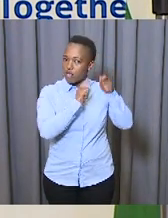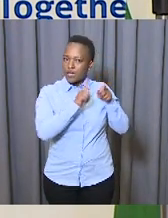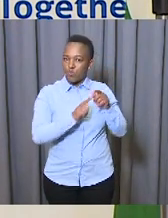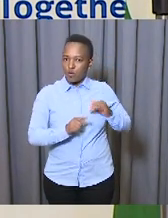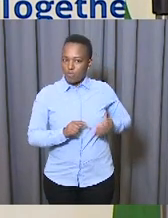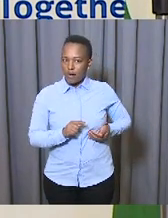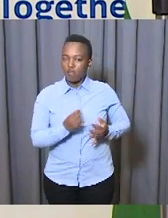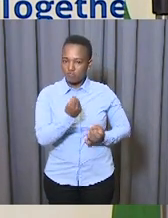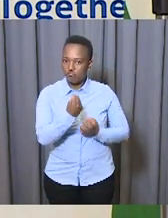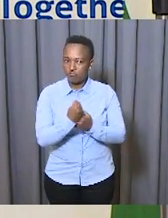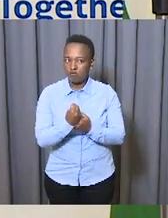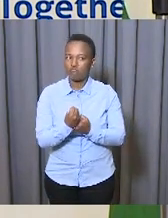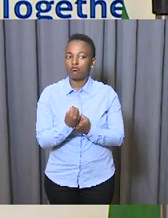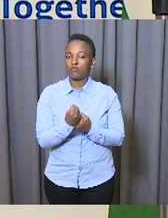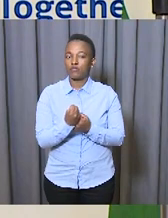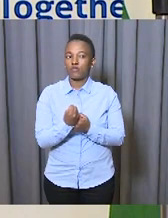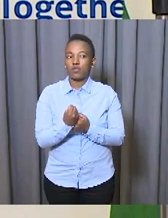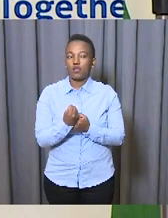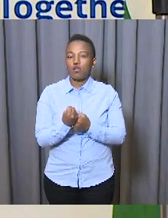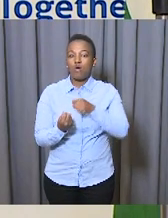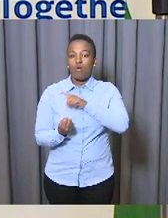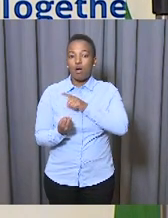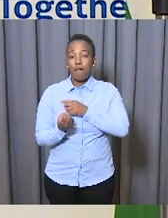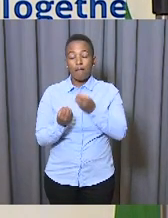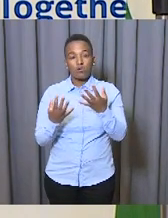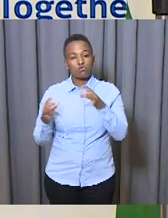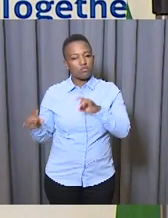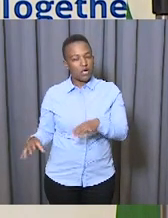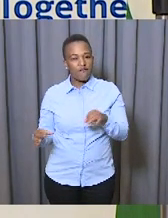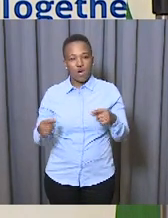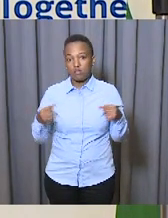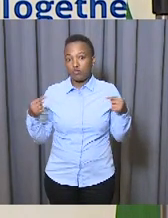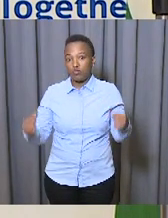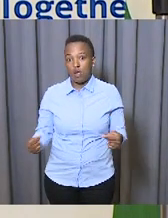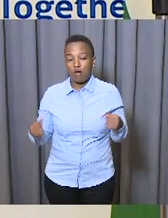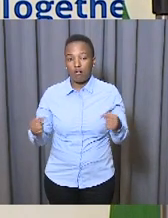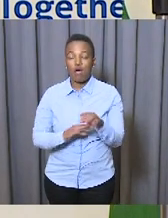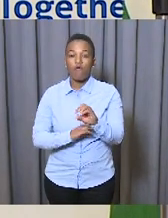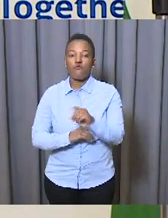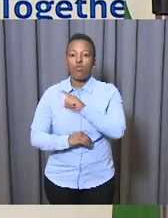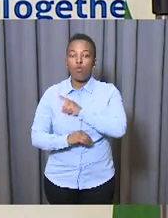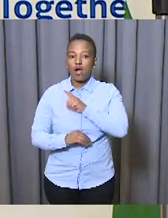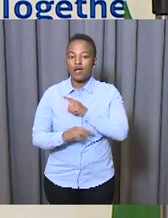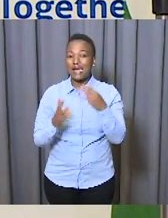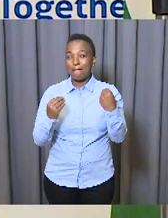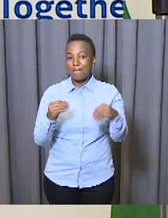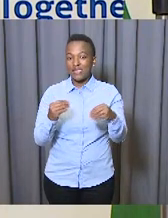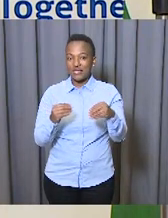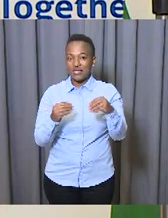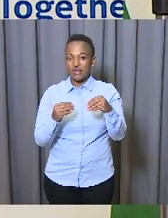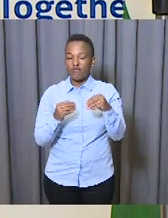well, who are really, really struggling because the sector